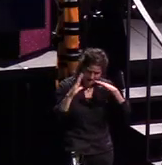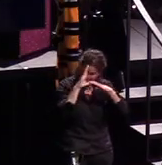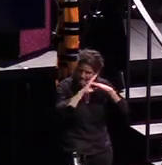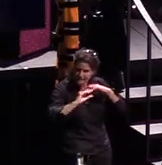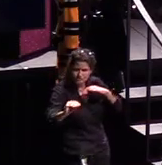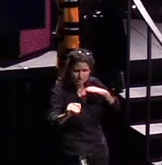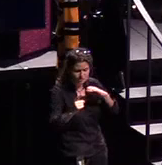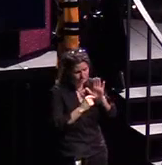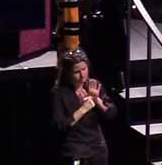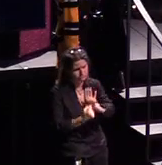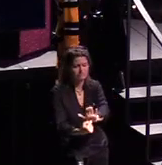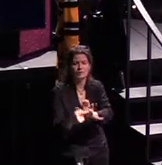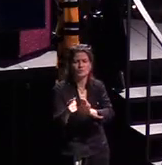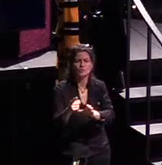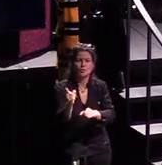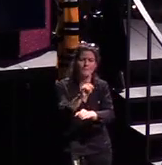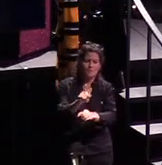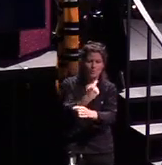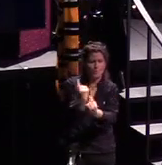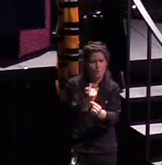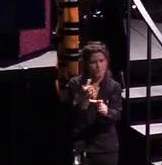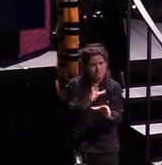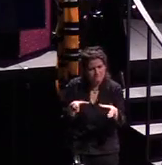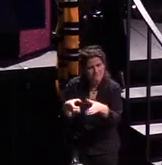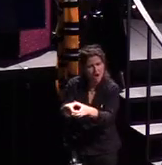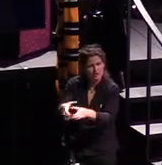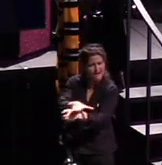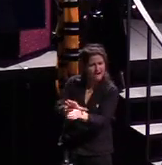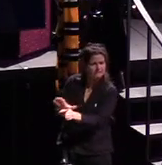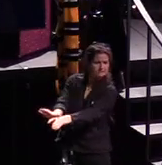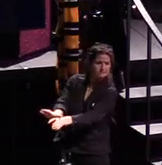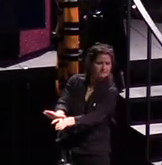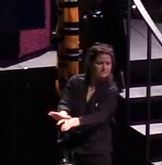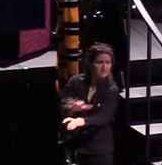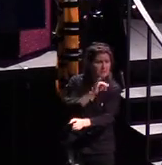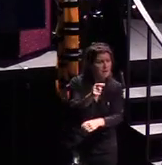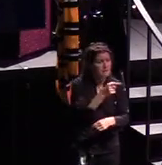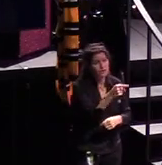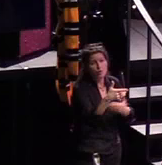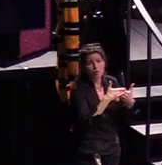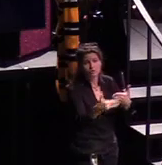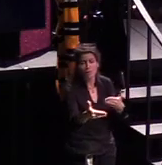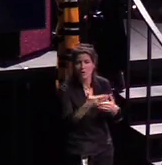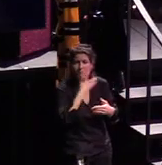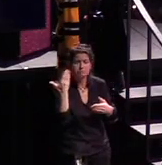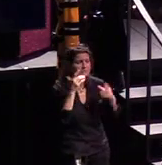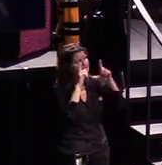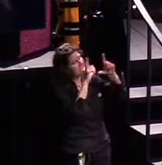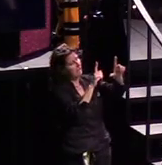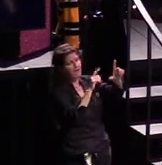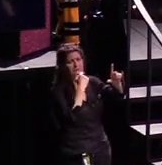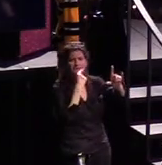people there might not be a sign on the door saying no wheelchair users but that's the practical